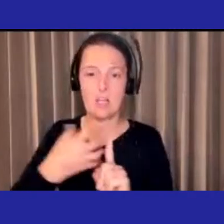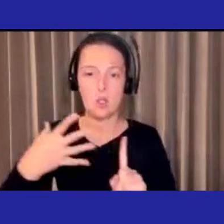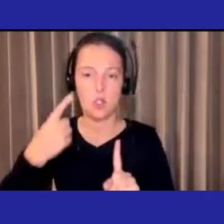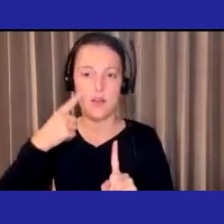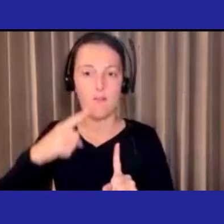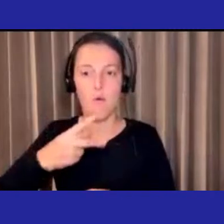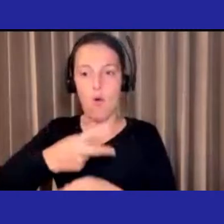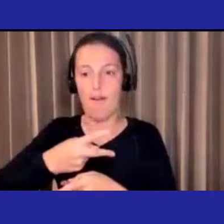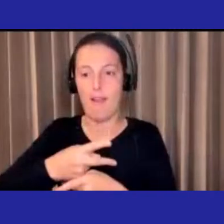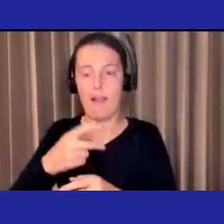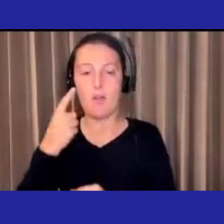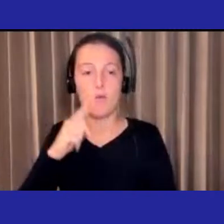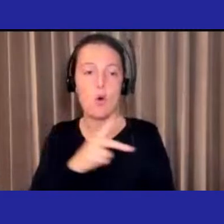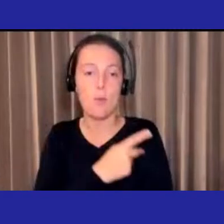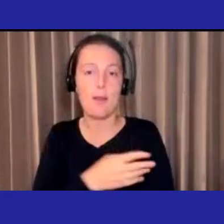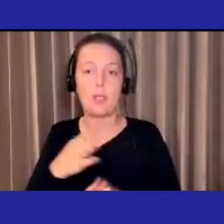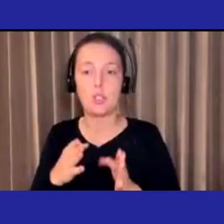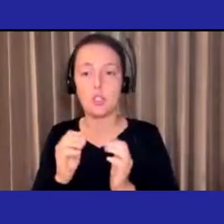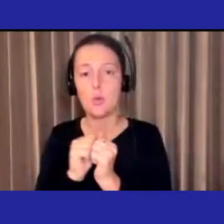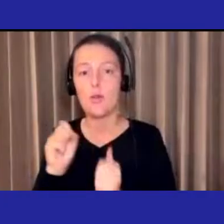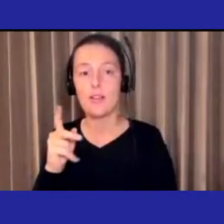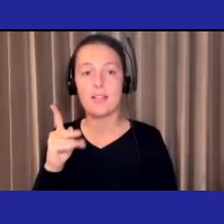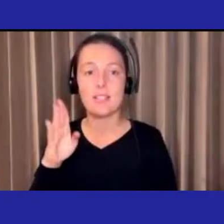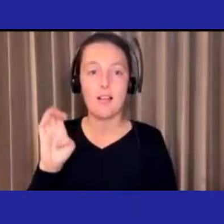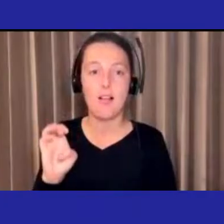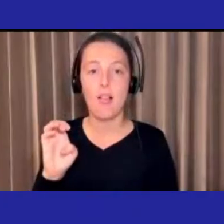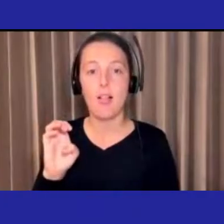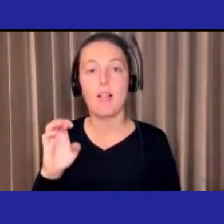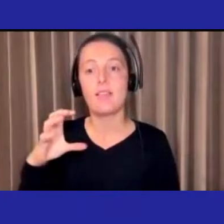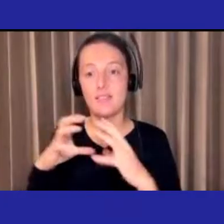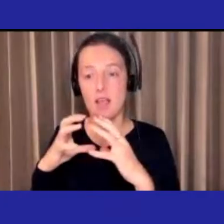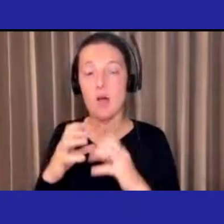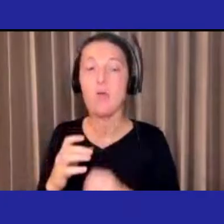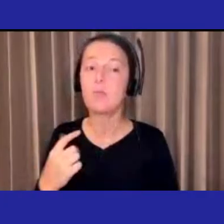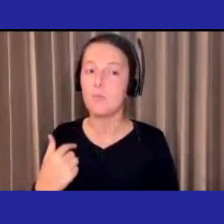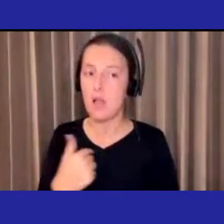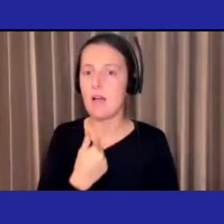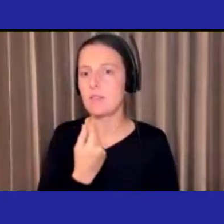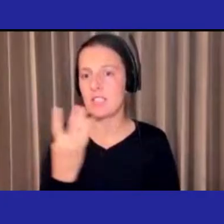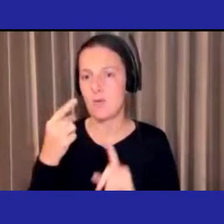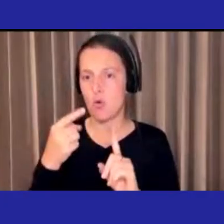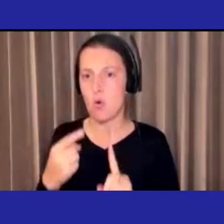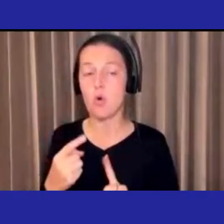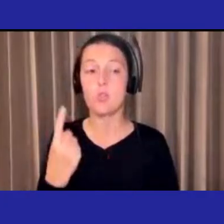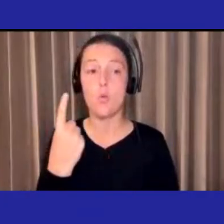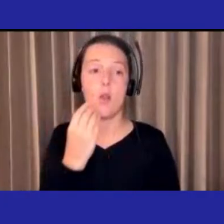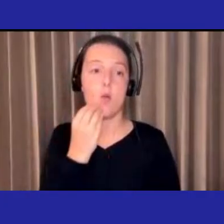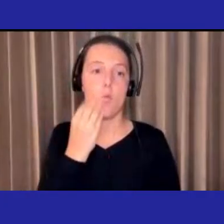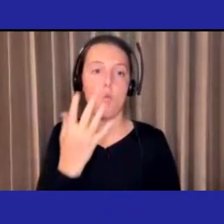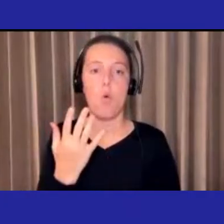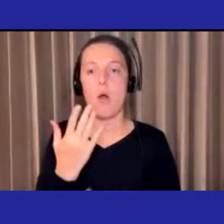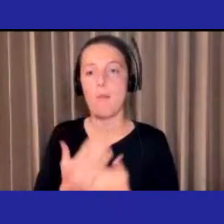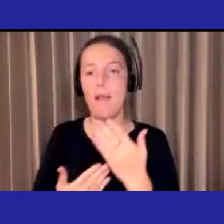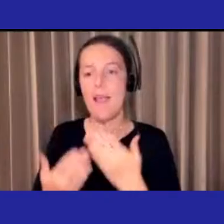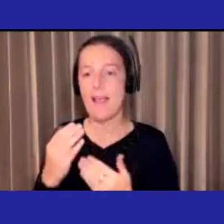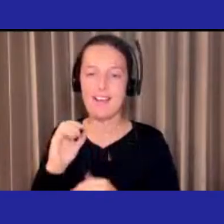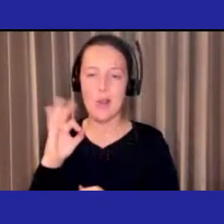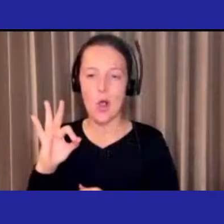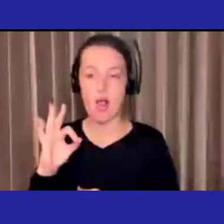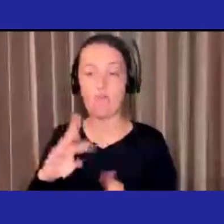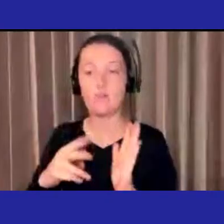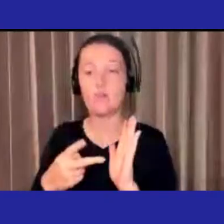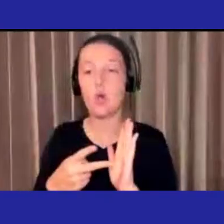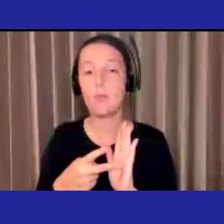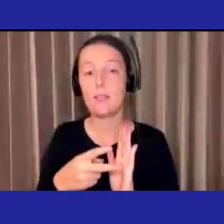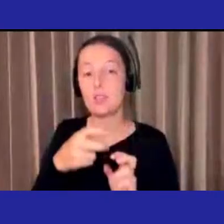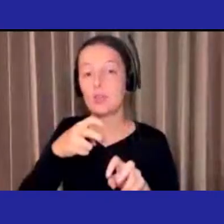cell, we have several goals. One of them is having a warm handoff, the transitions from pediatrics to adulthood, so we